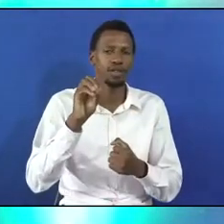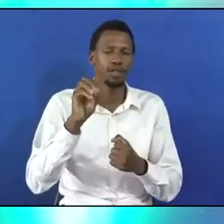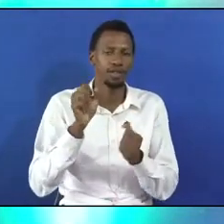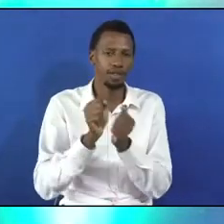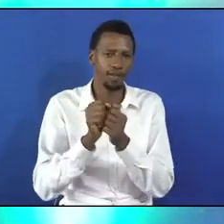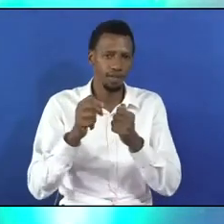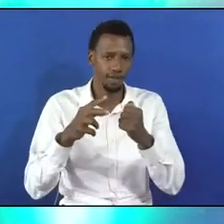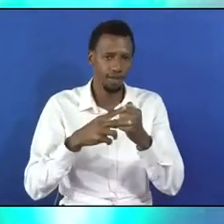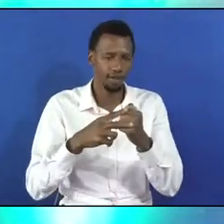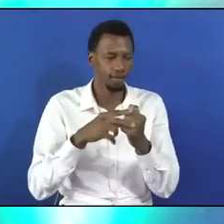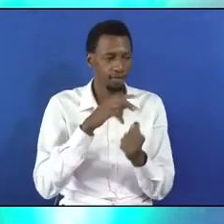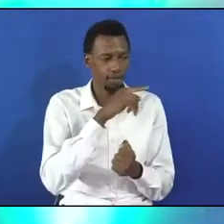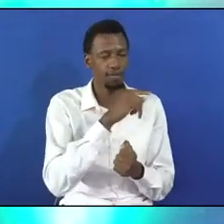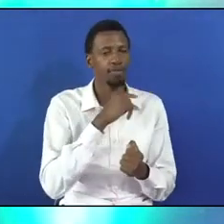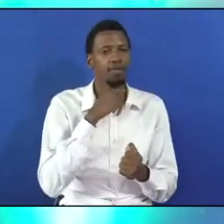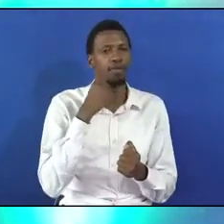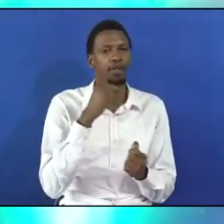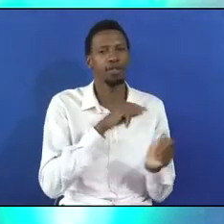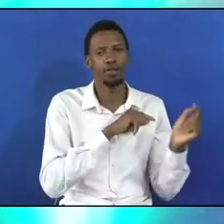2017.